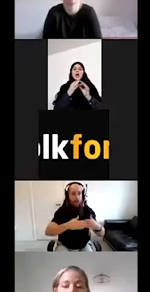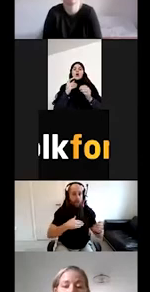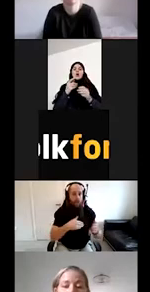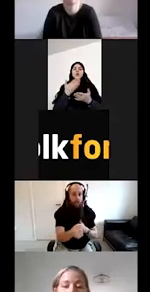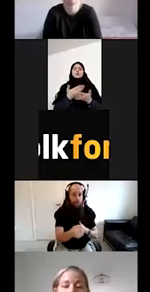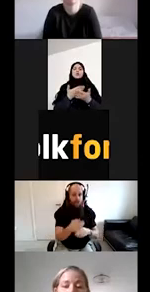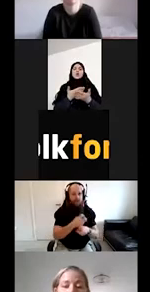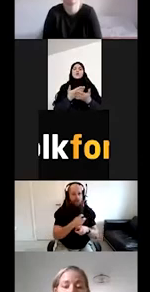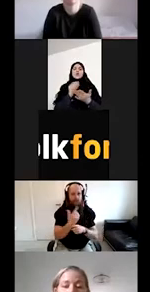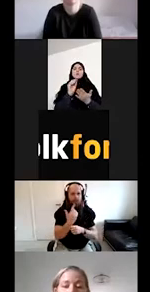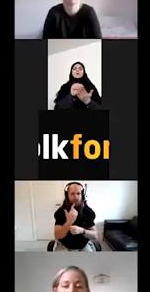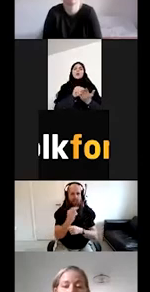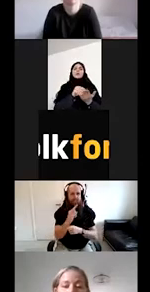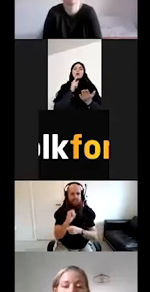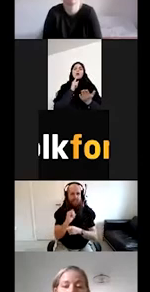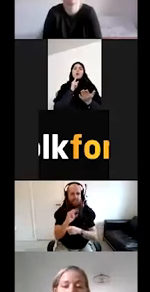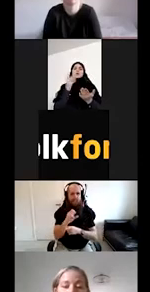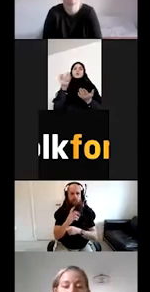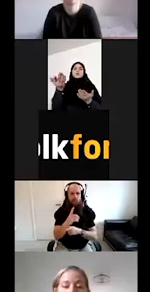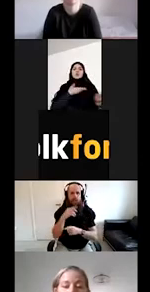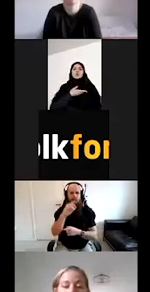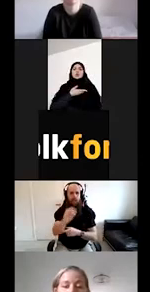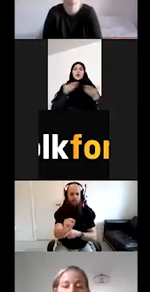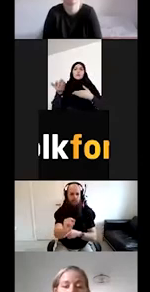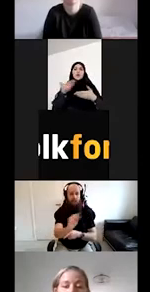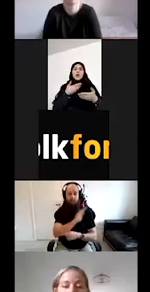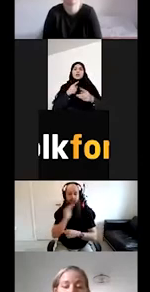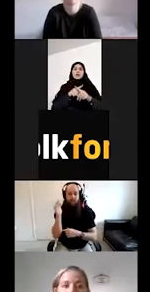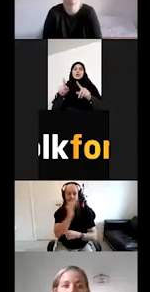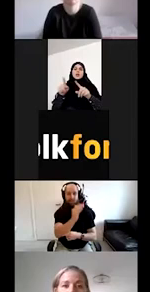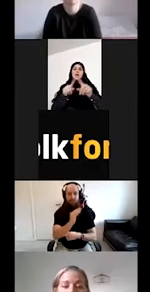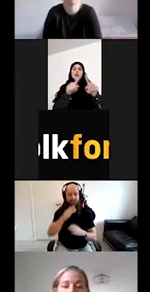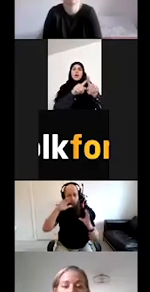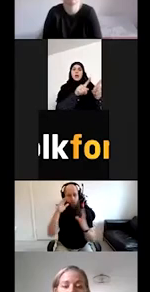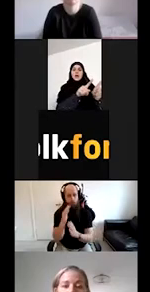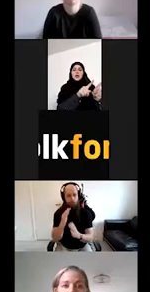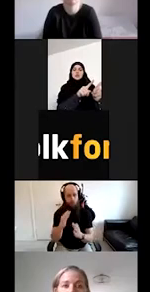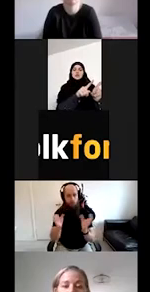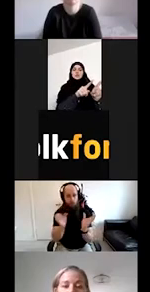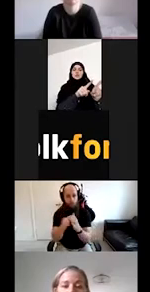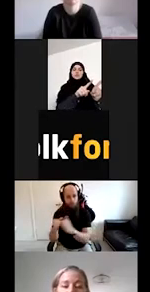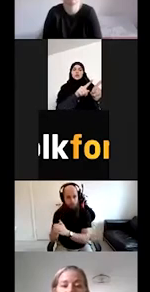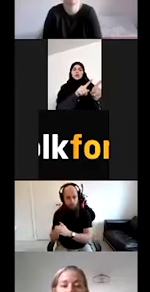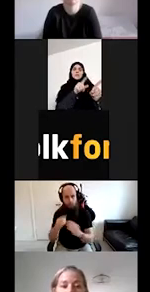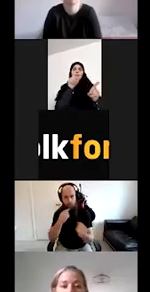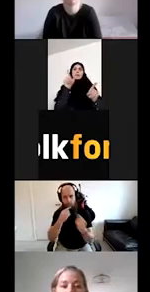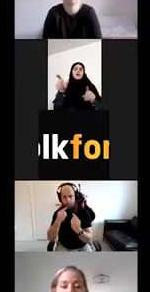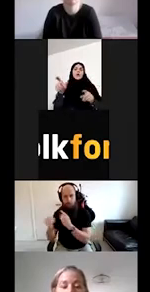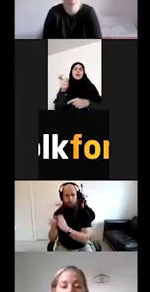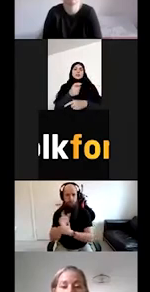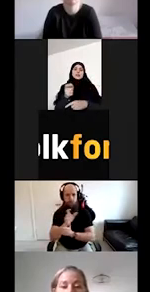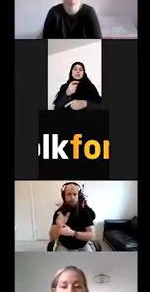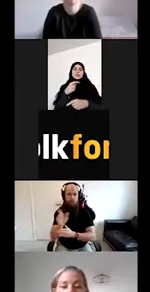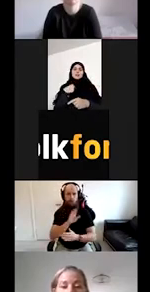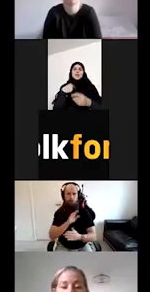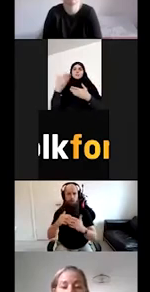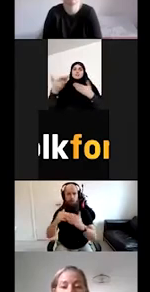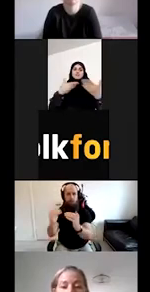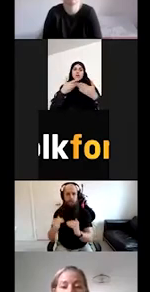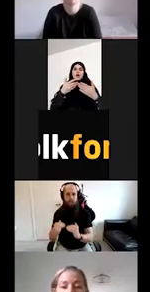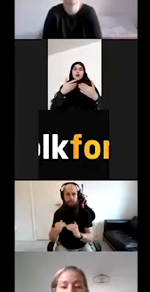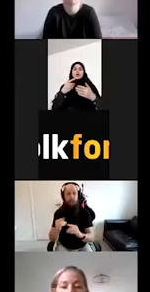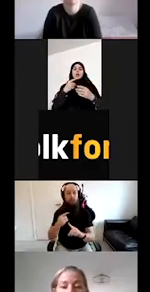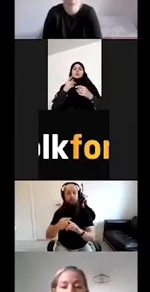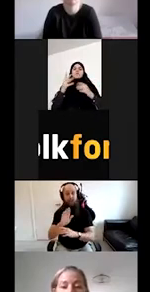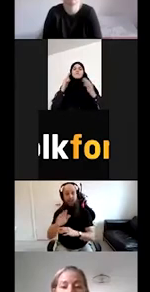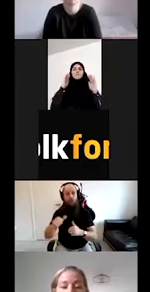through very extensive focus groups and discussions with persons with disabilities, organizations of persons with